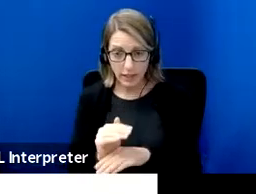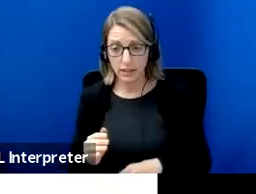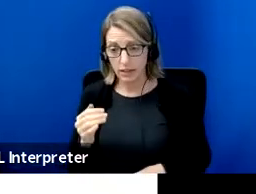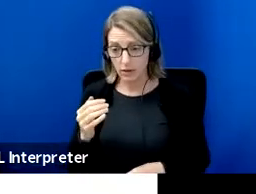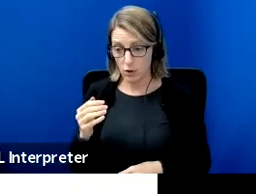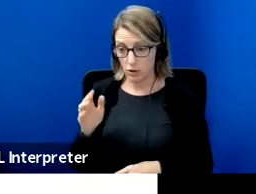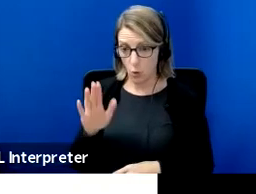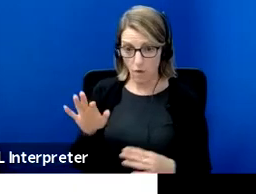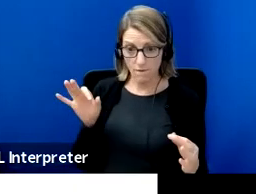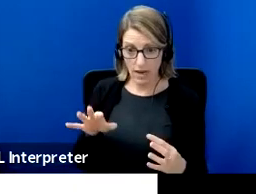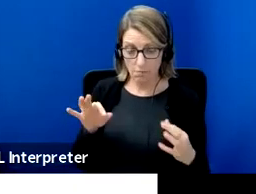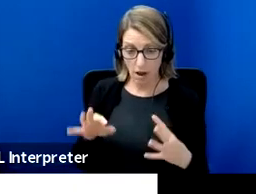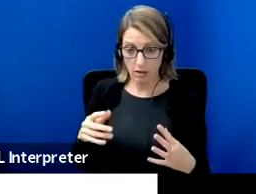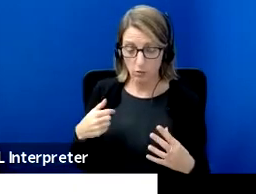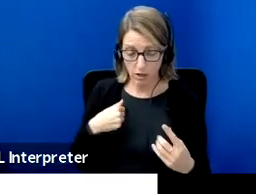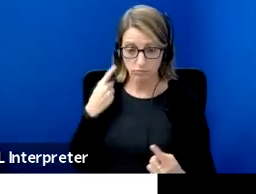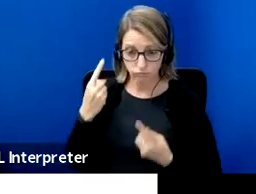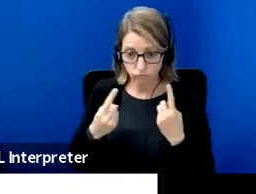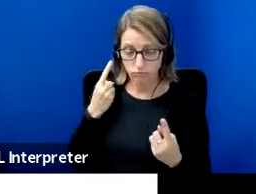on your feedback.